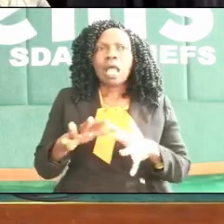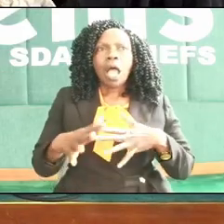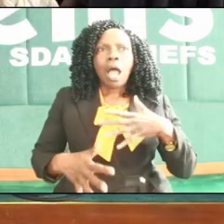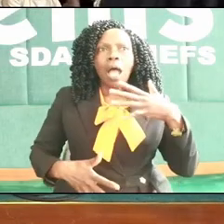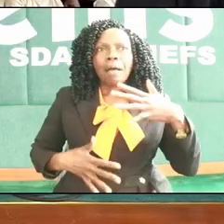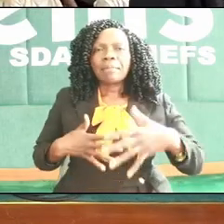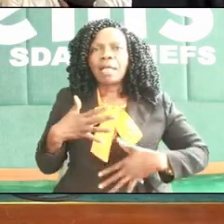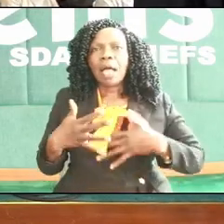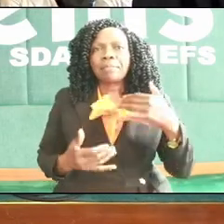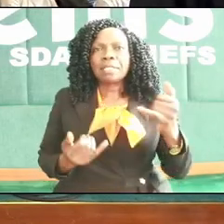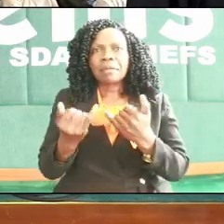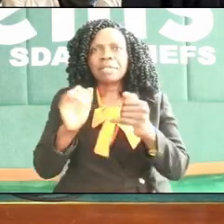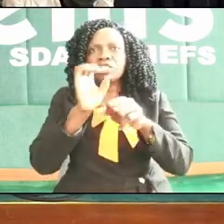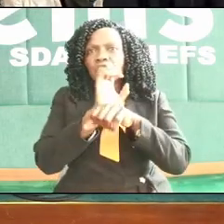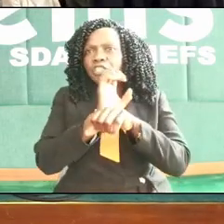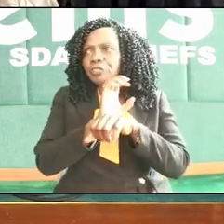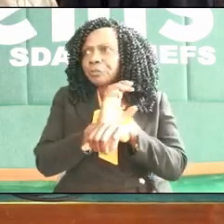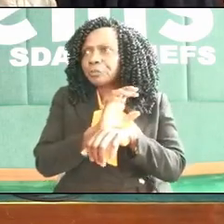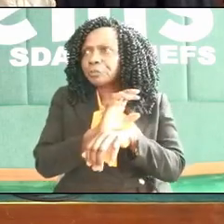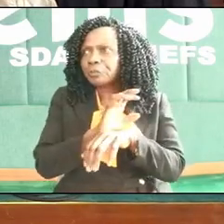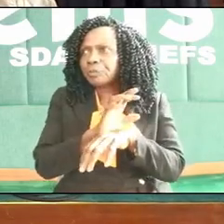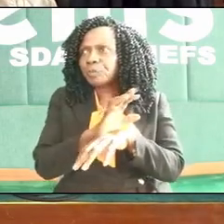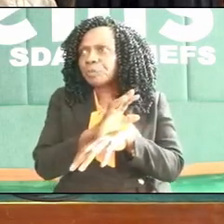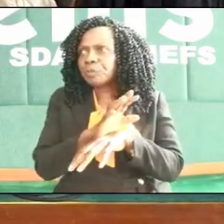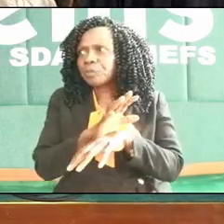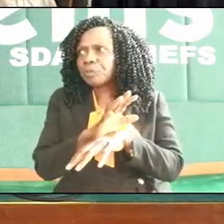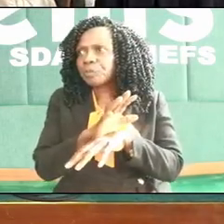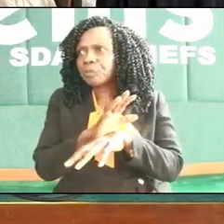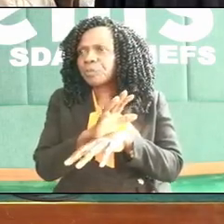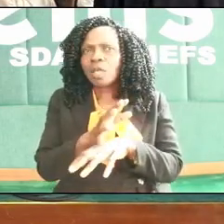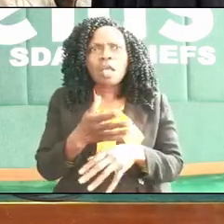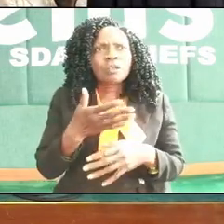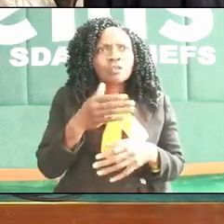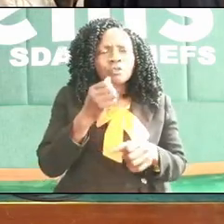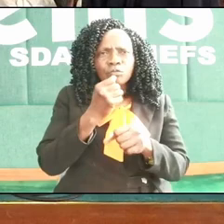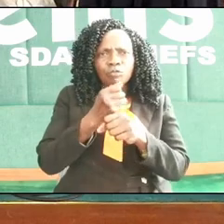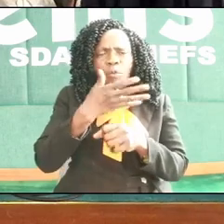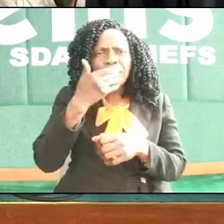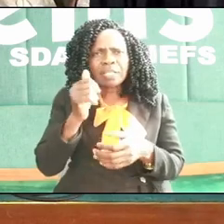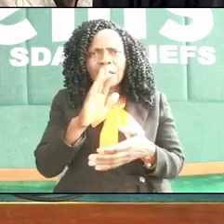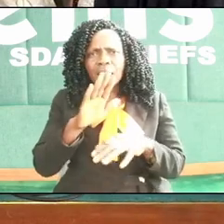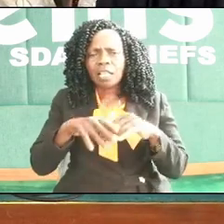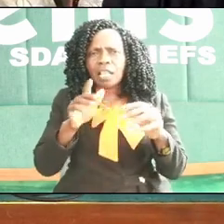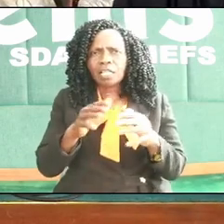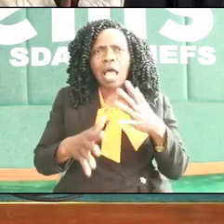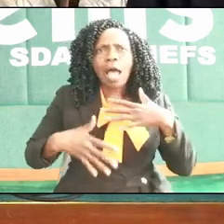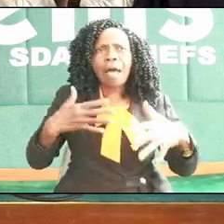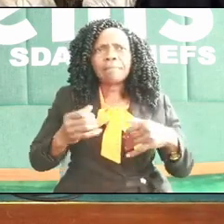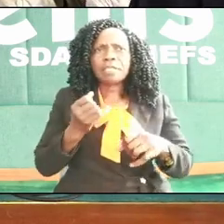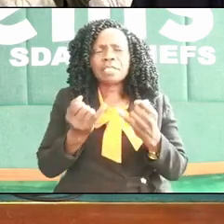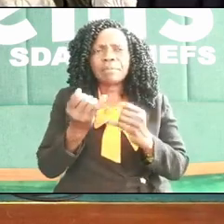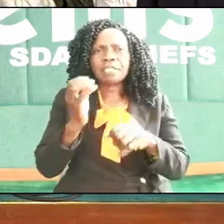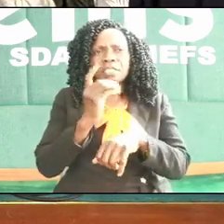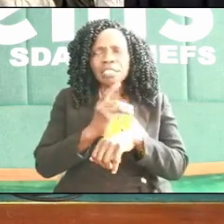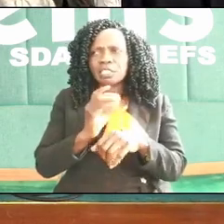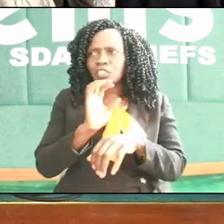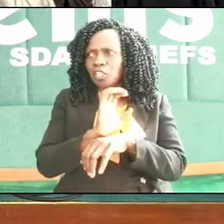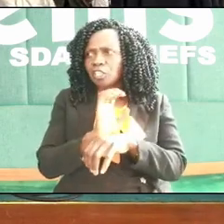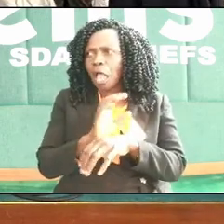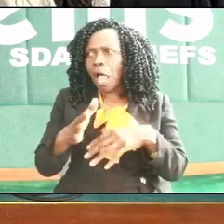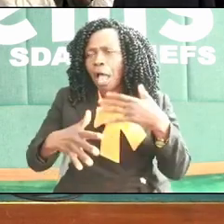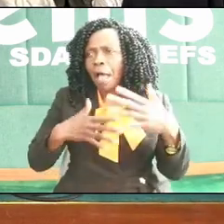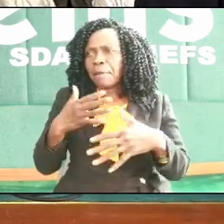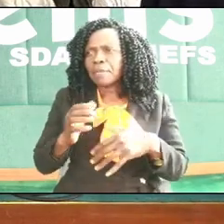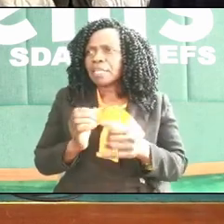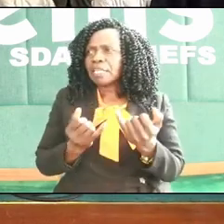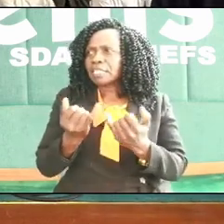Happy Sabbath, church. You can do better than that. Happy Sabbath, church. Happy